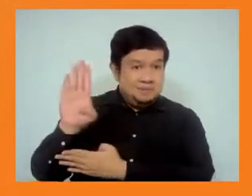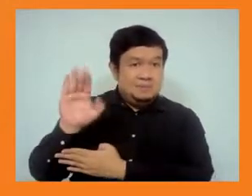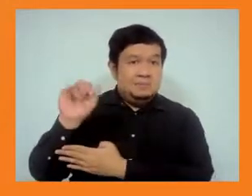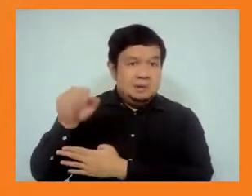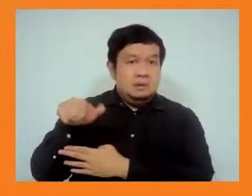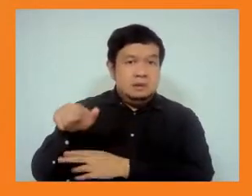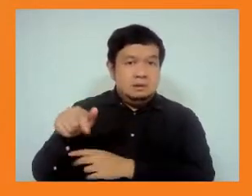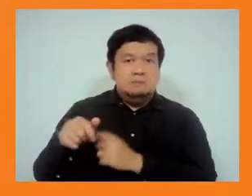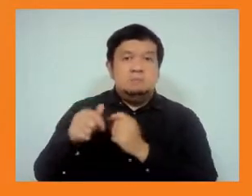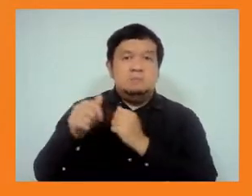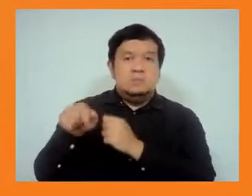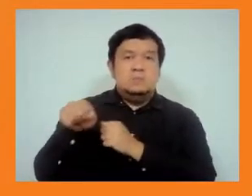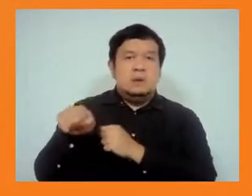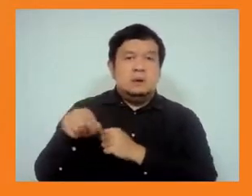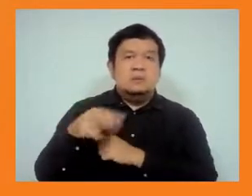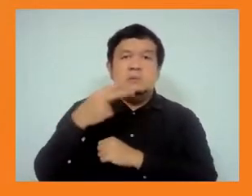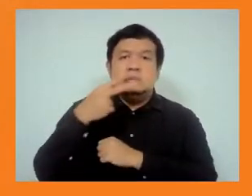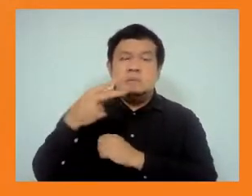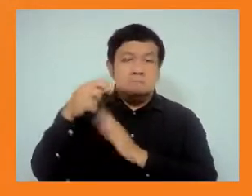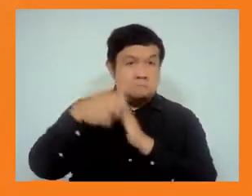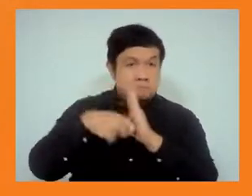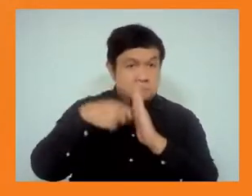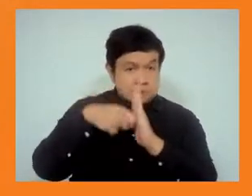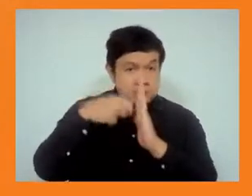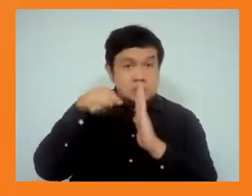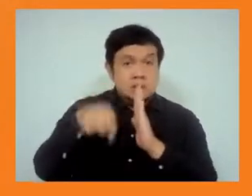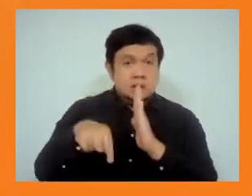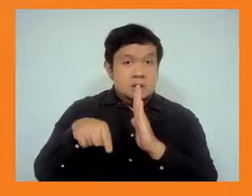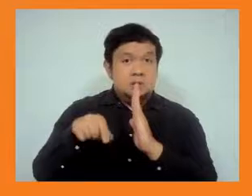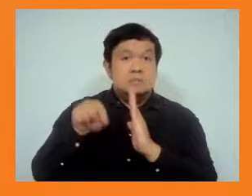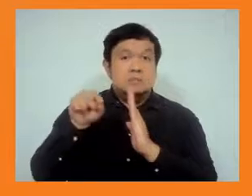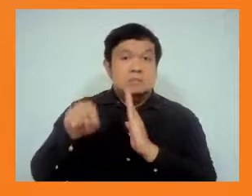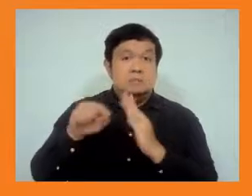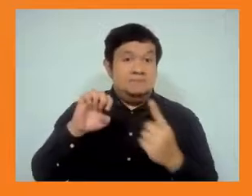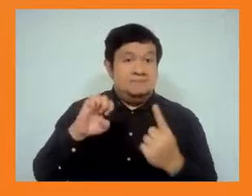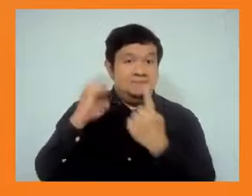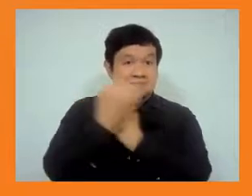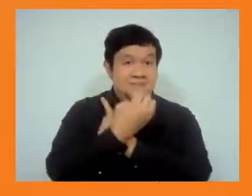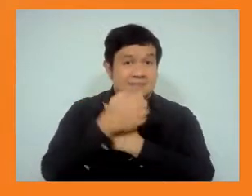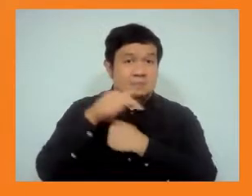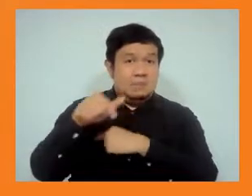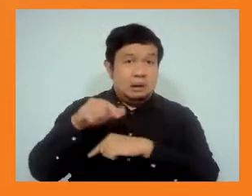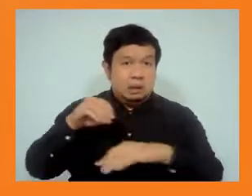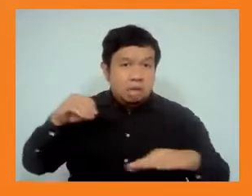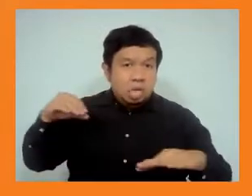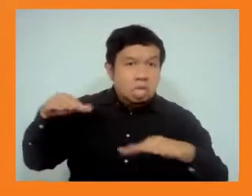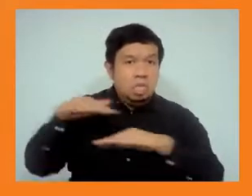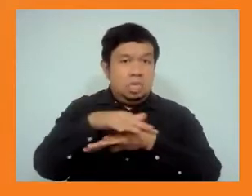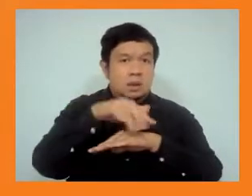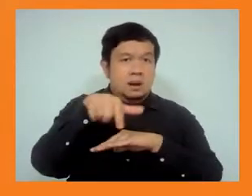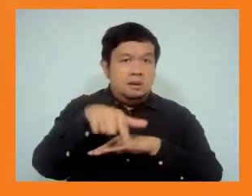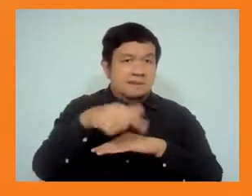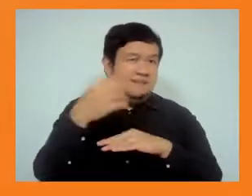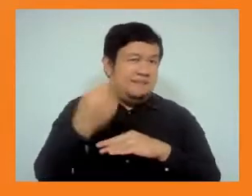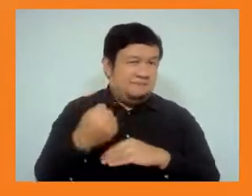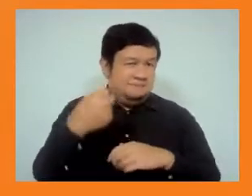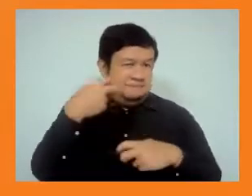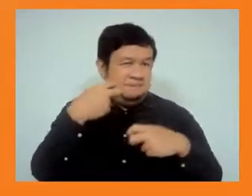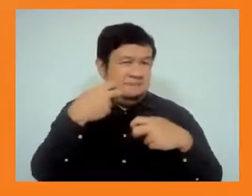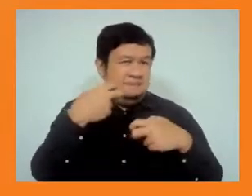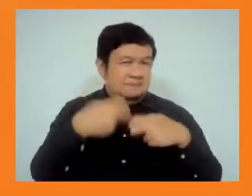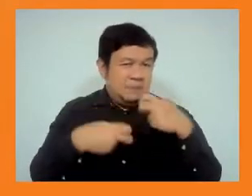KEIIP, which is run under the Kolkata Municipal Corporation, that aims to create a better